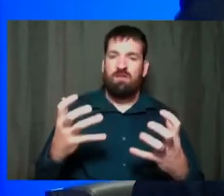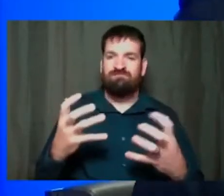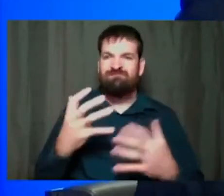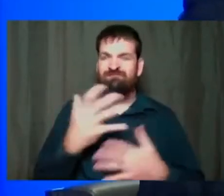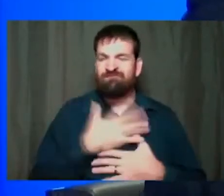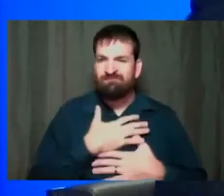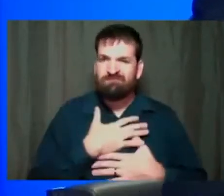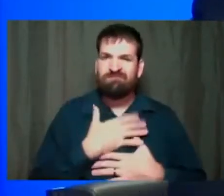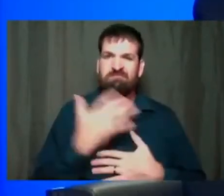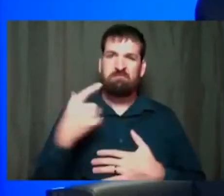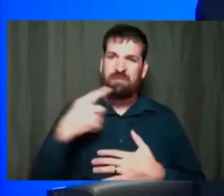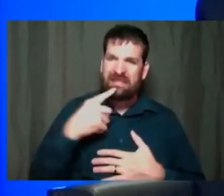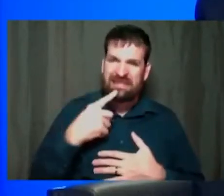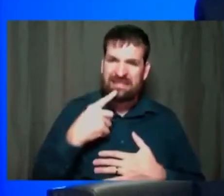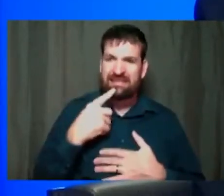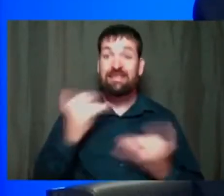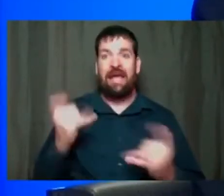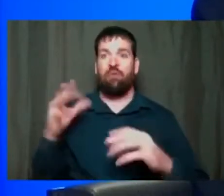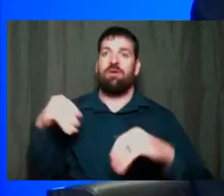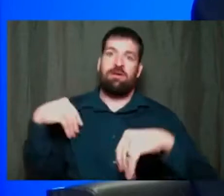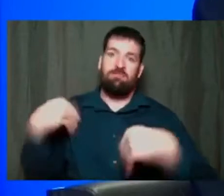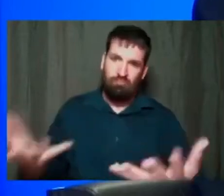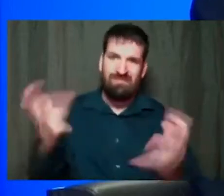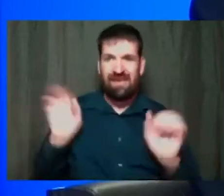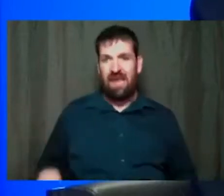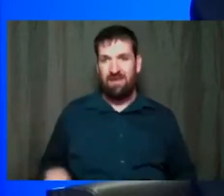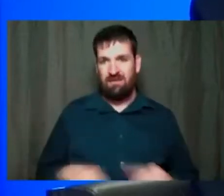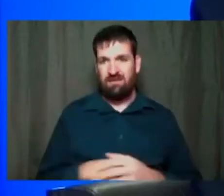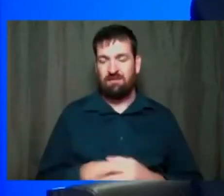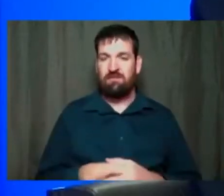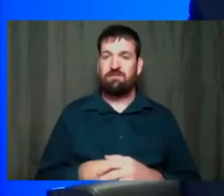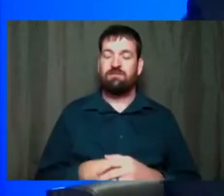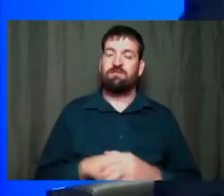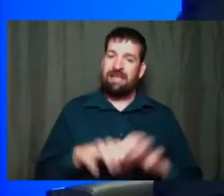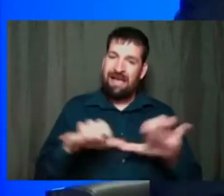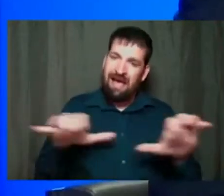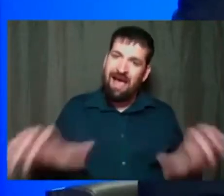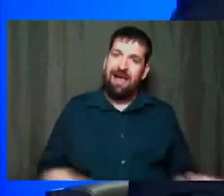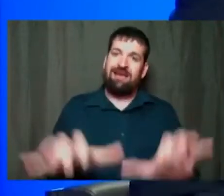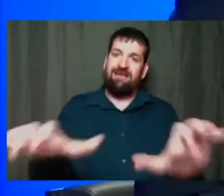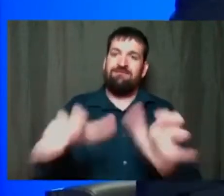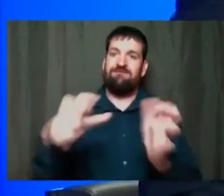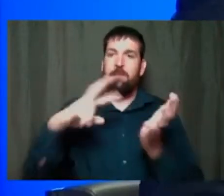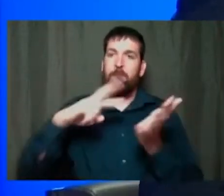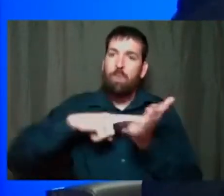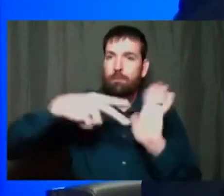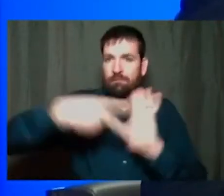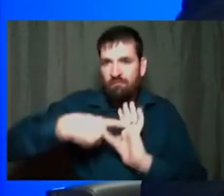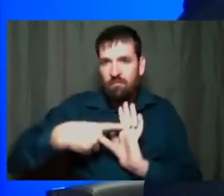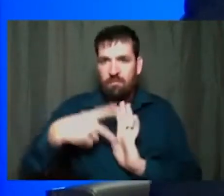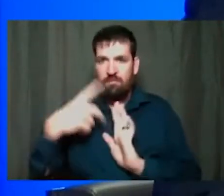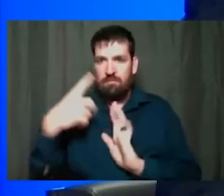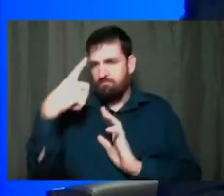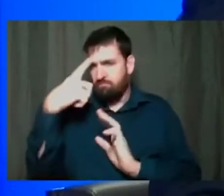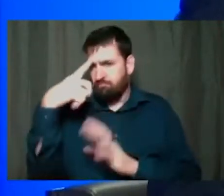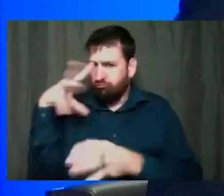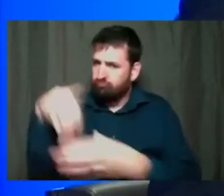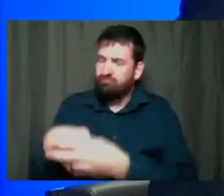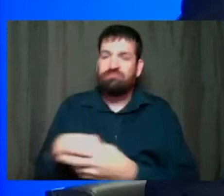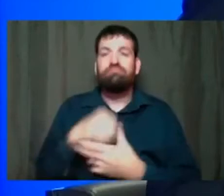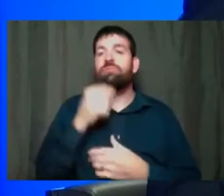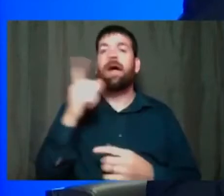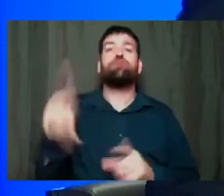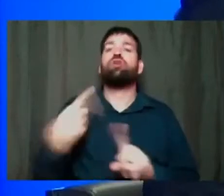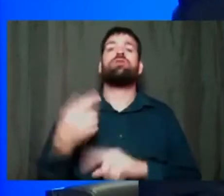So this is about active, mindful, purposeful engagement in the things we do. We're not going through the motions. We're not phoning it